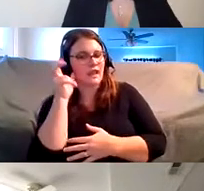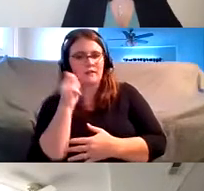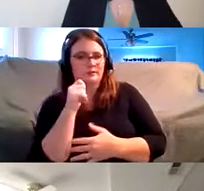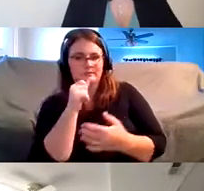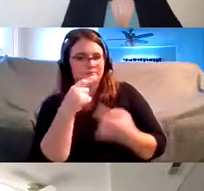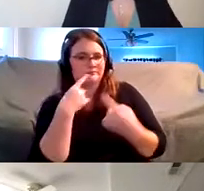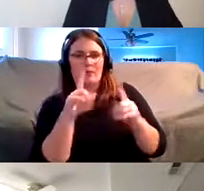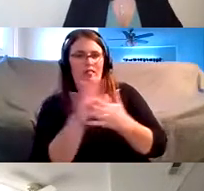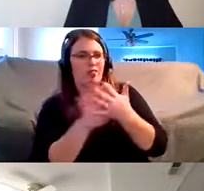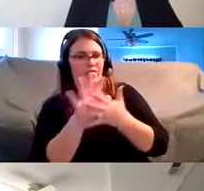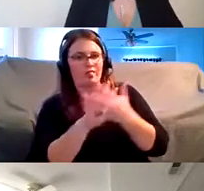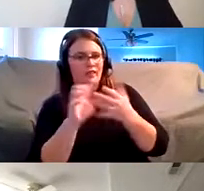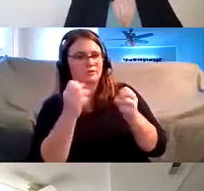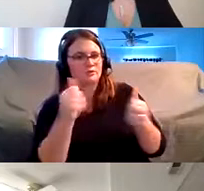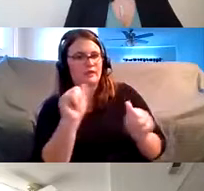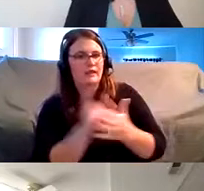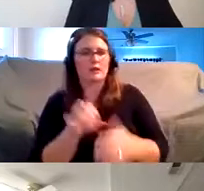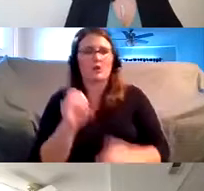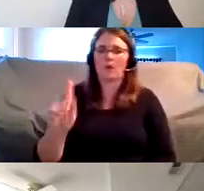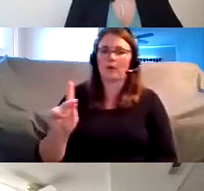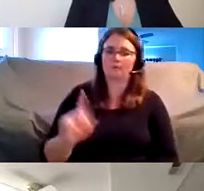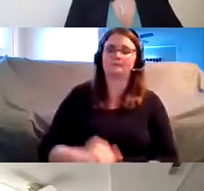you. Yeah.